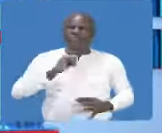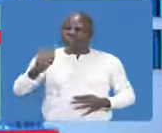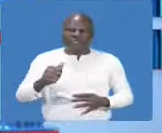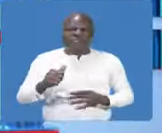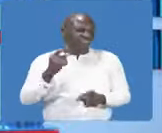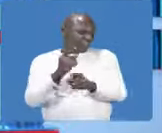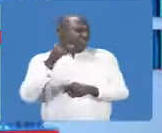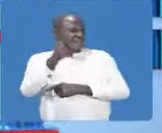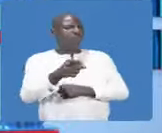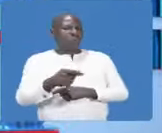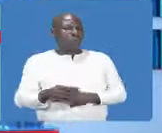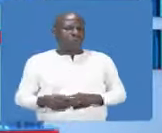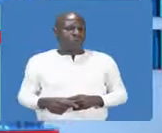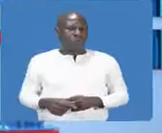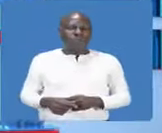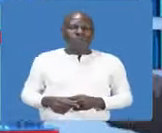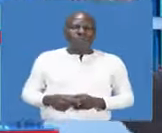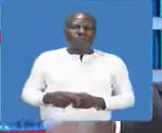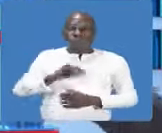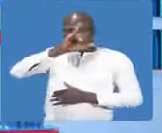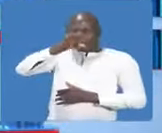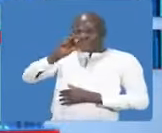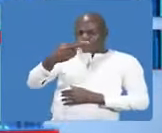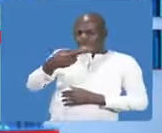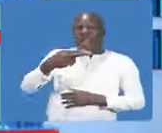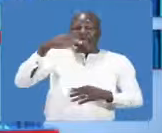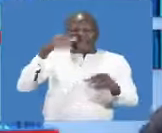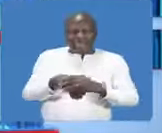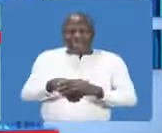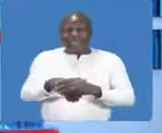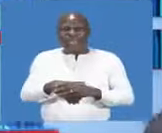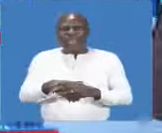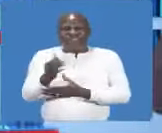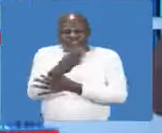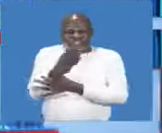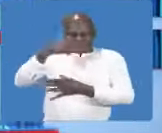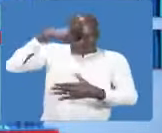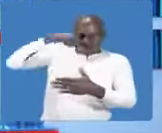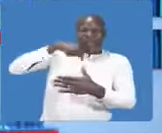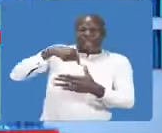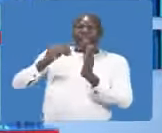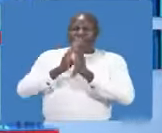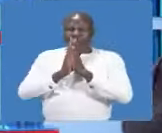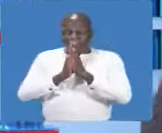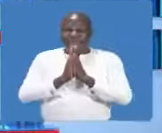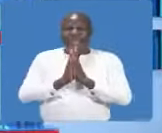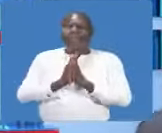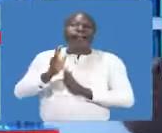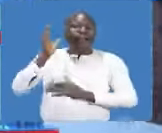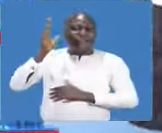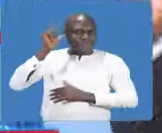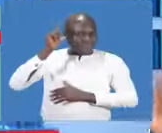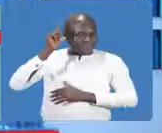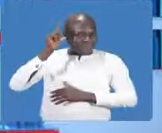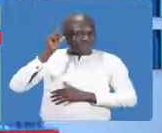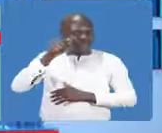saa na Jonah ehye apubunum apata asamre no aka ho wa bo empire